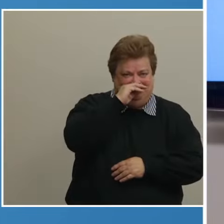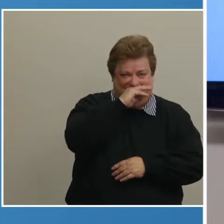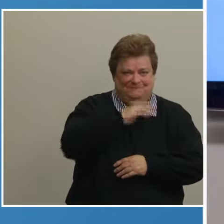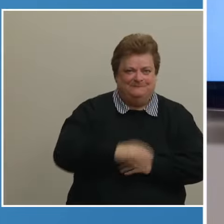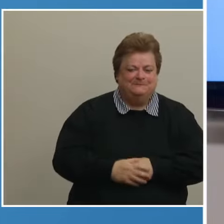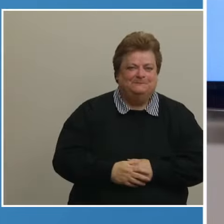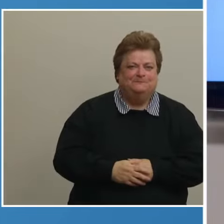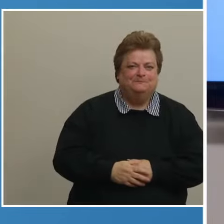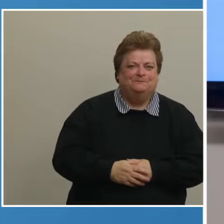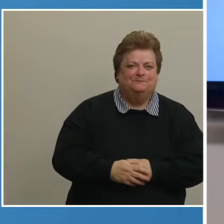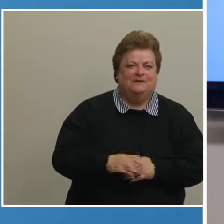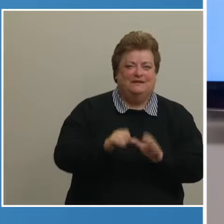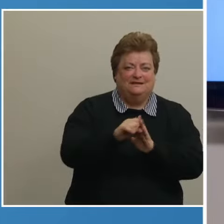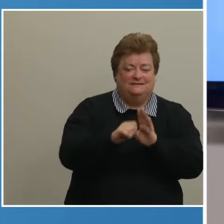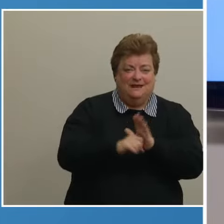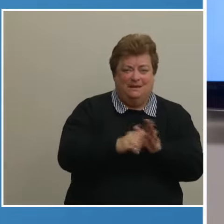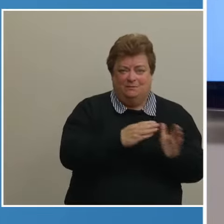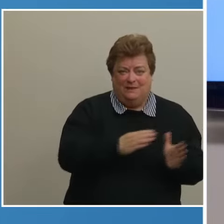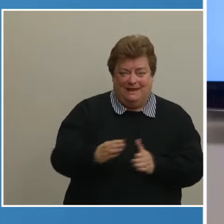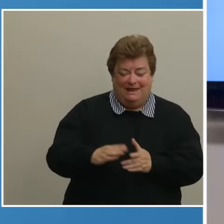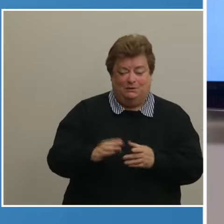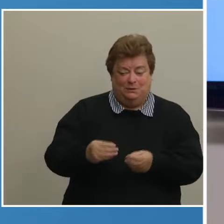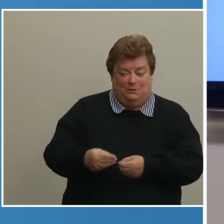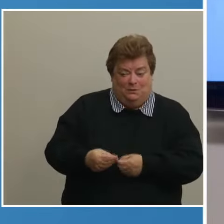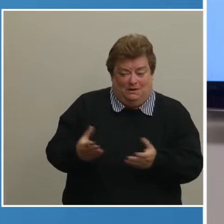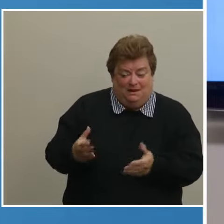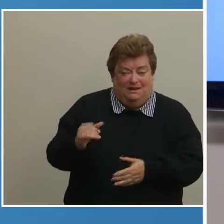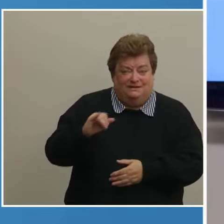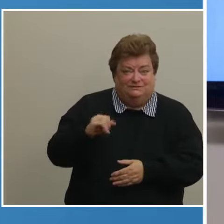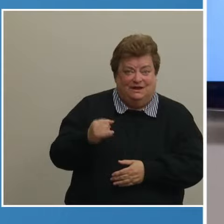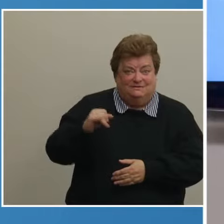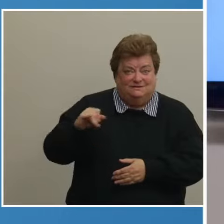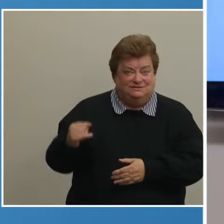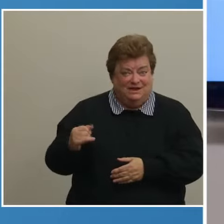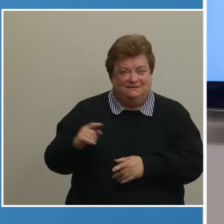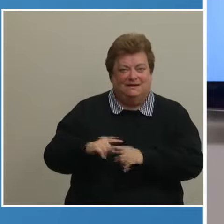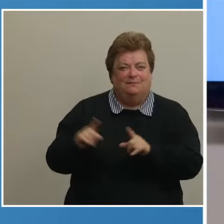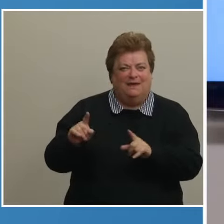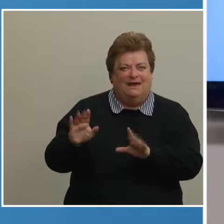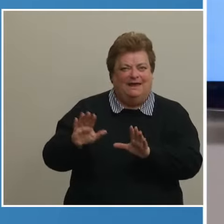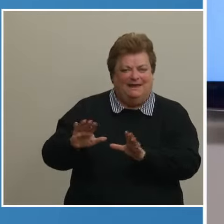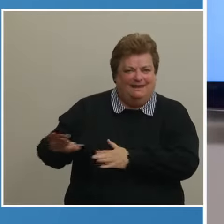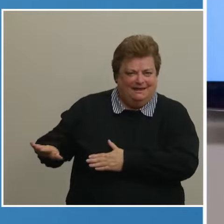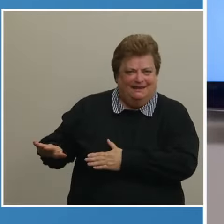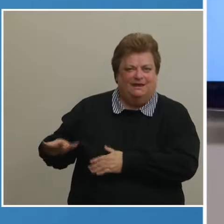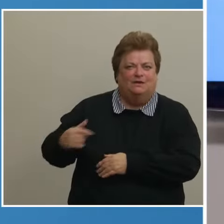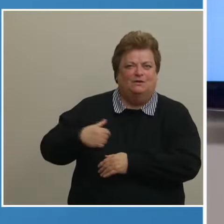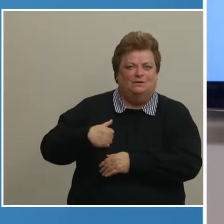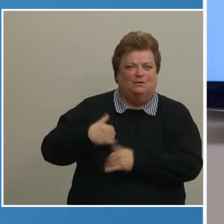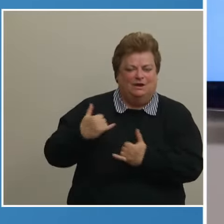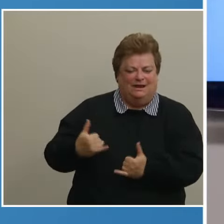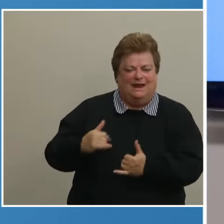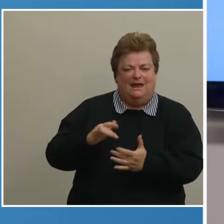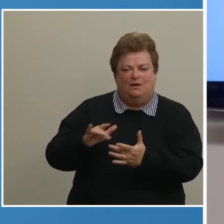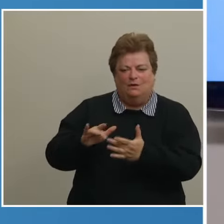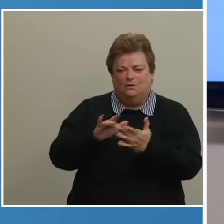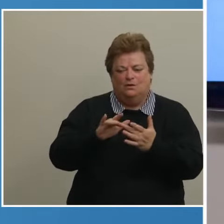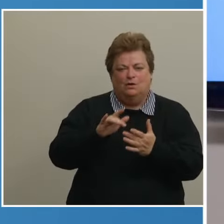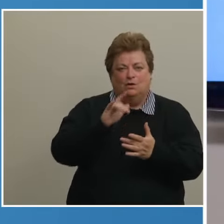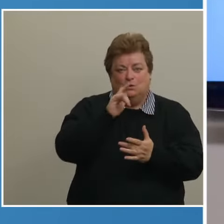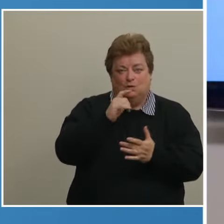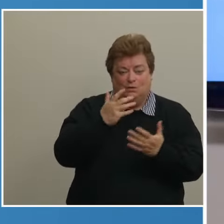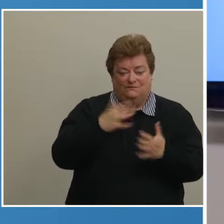state had planned to administer Johnson & Johnson, and we are now in the process of contacting people who have been